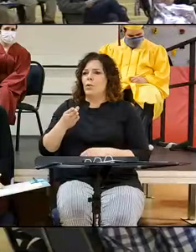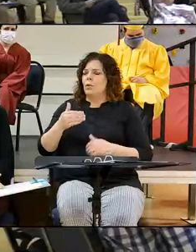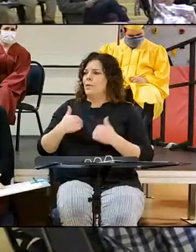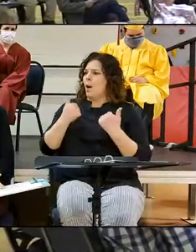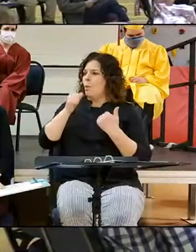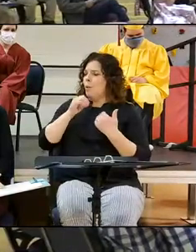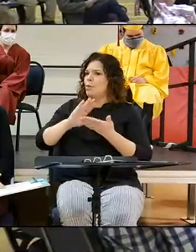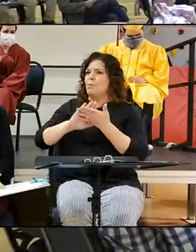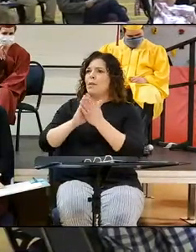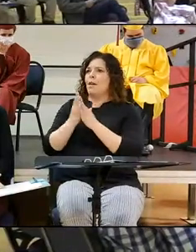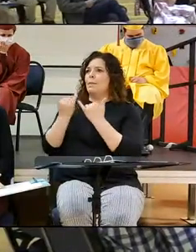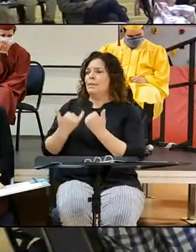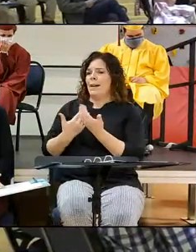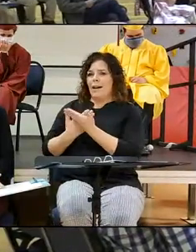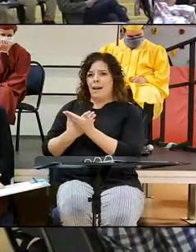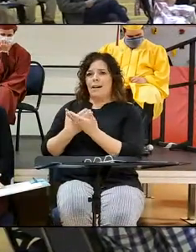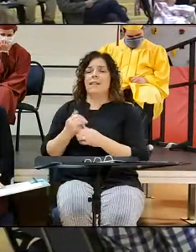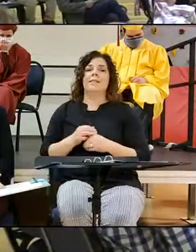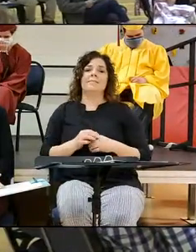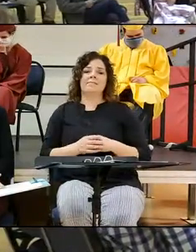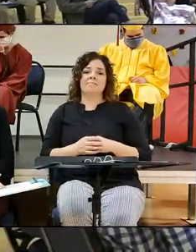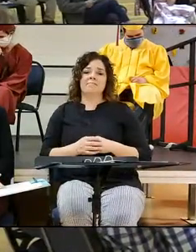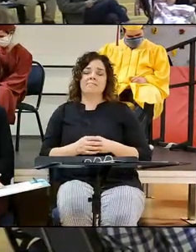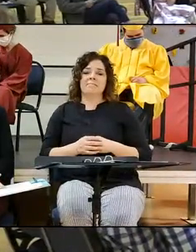woman you've become.